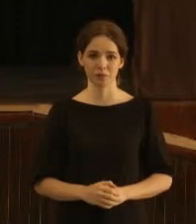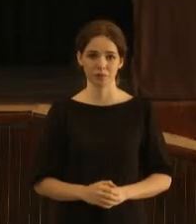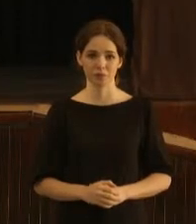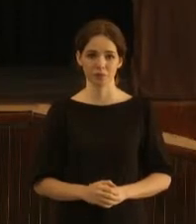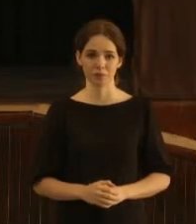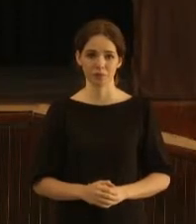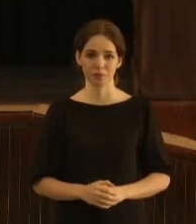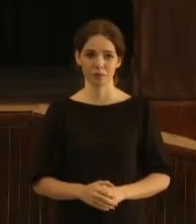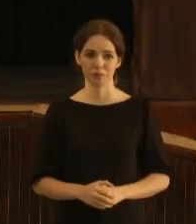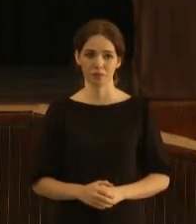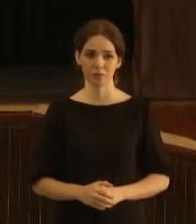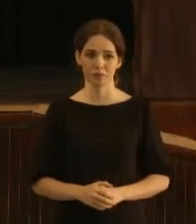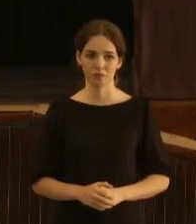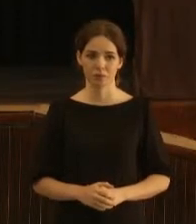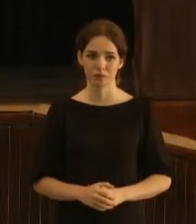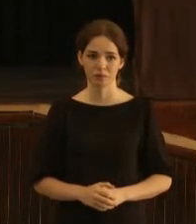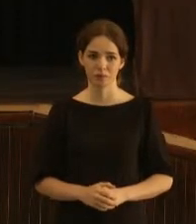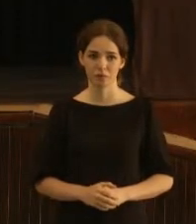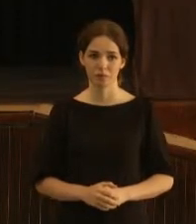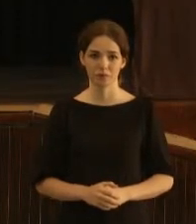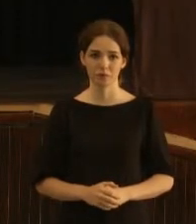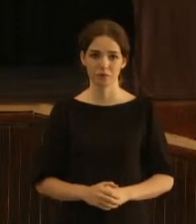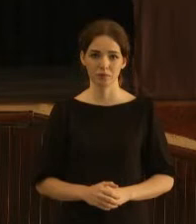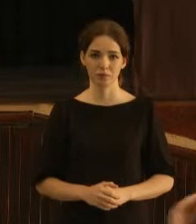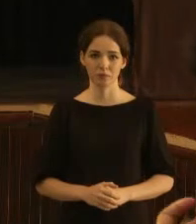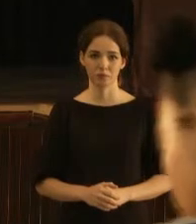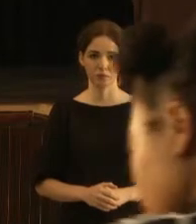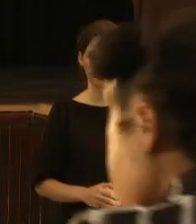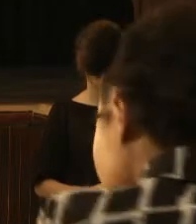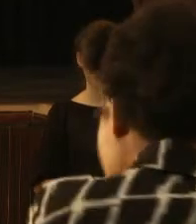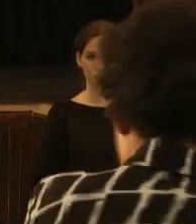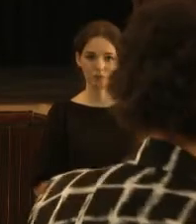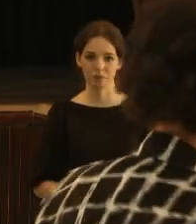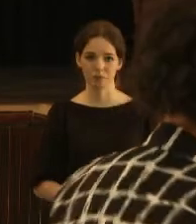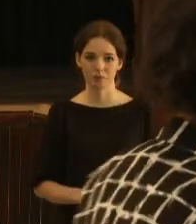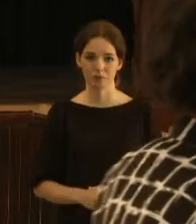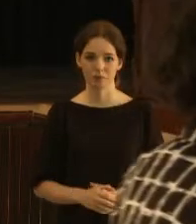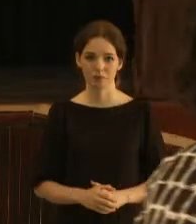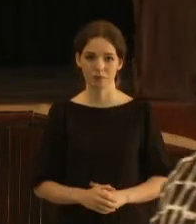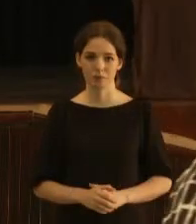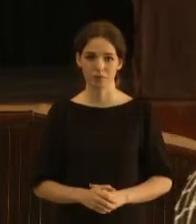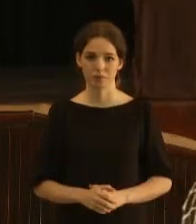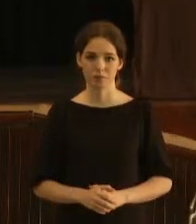social development needs to. Yes. You must tell them. Jay.